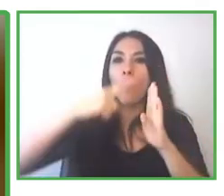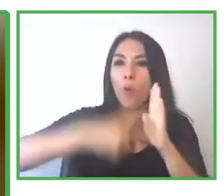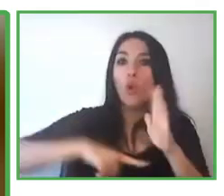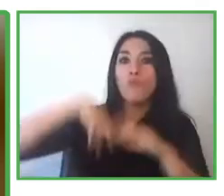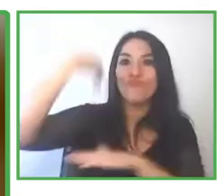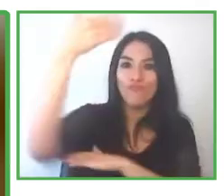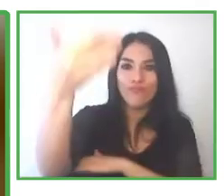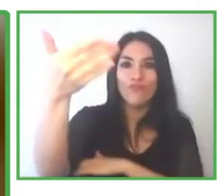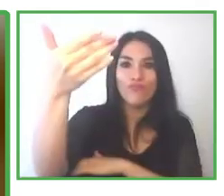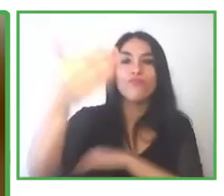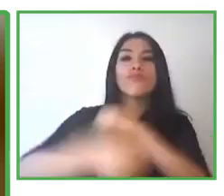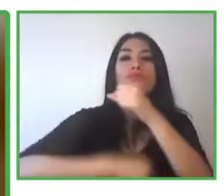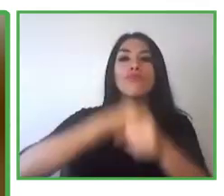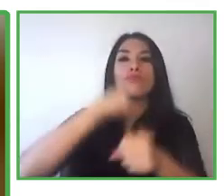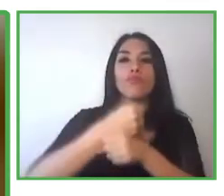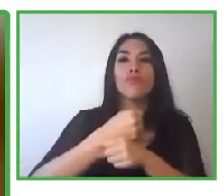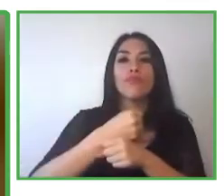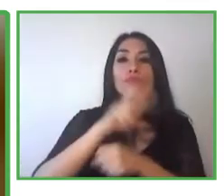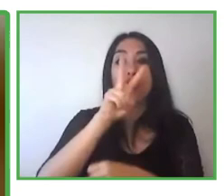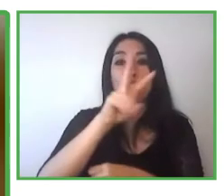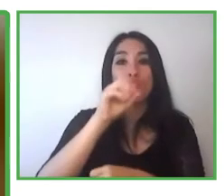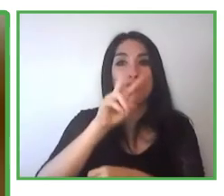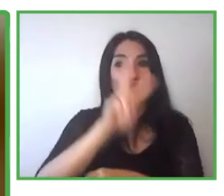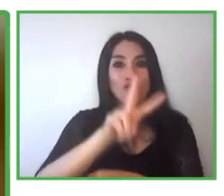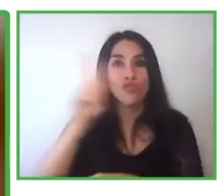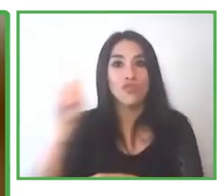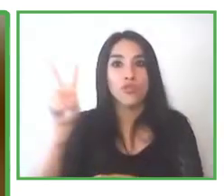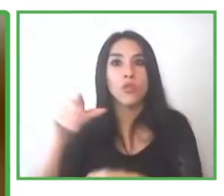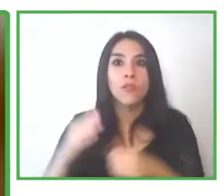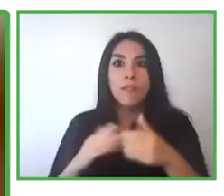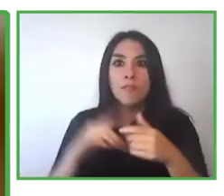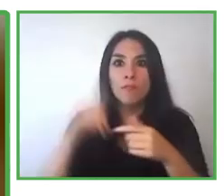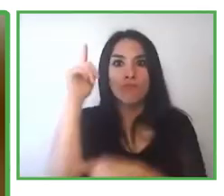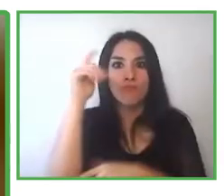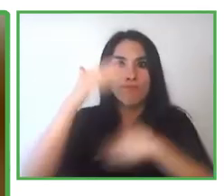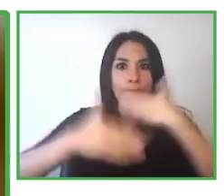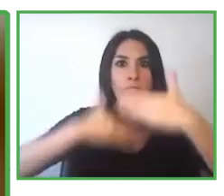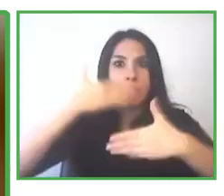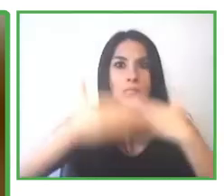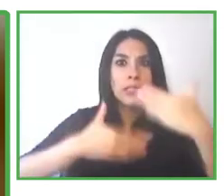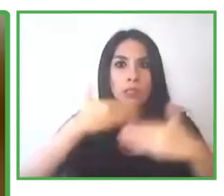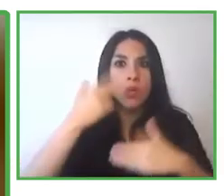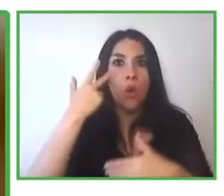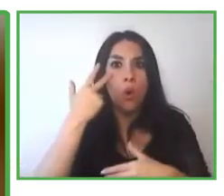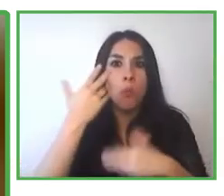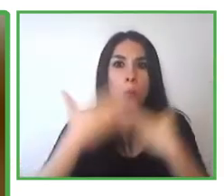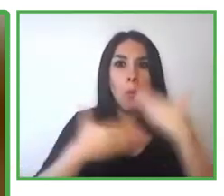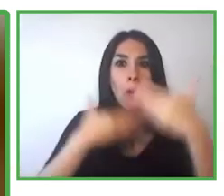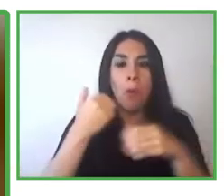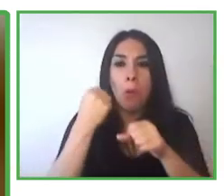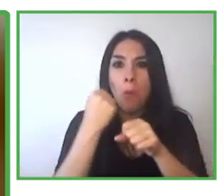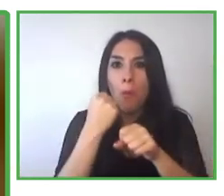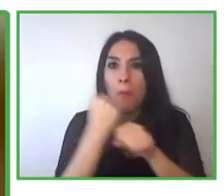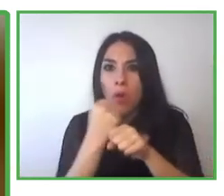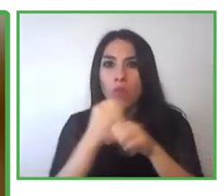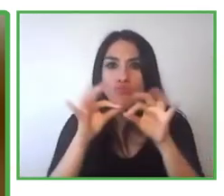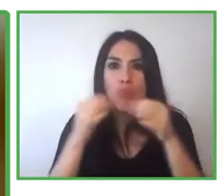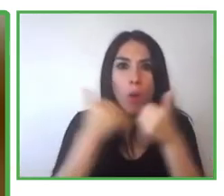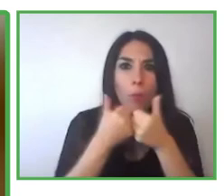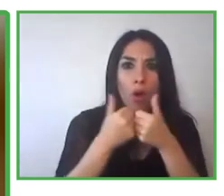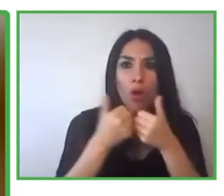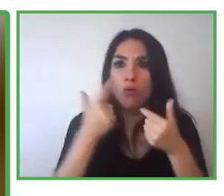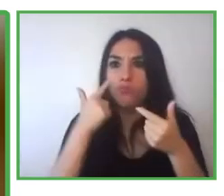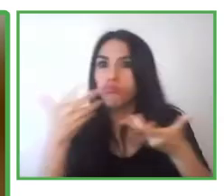of 2022 to be able to provide information and measurements of some indicators as